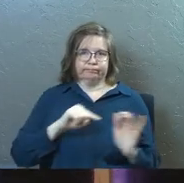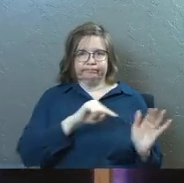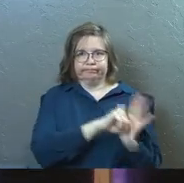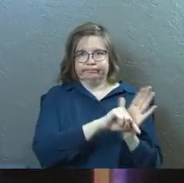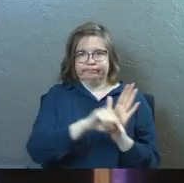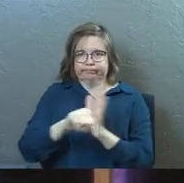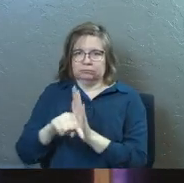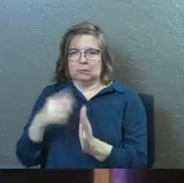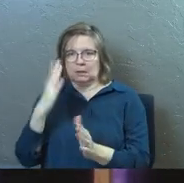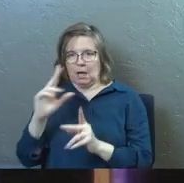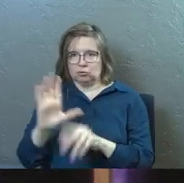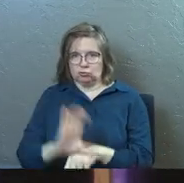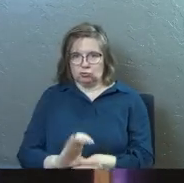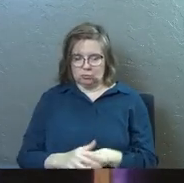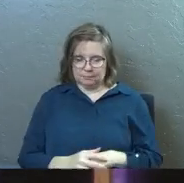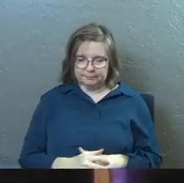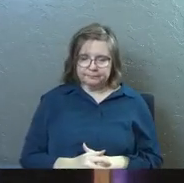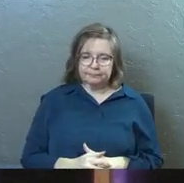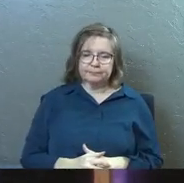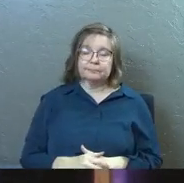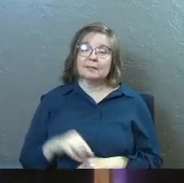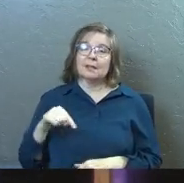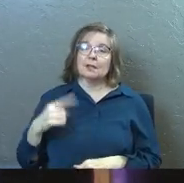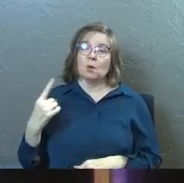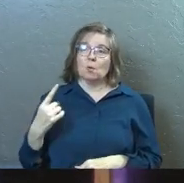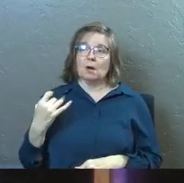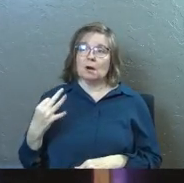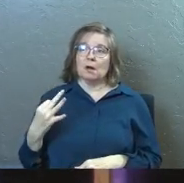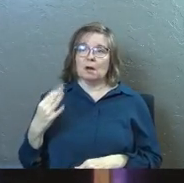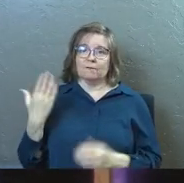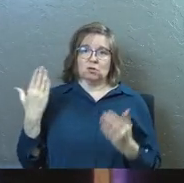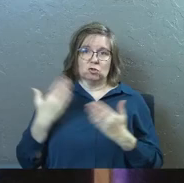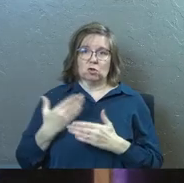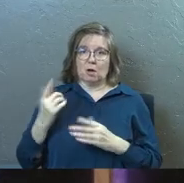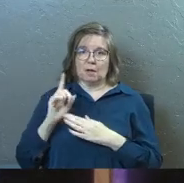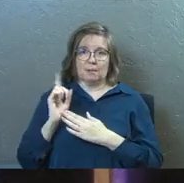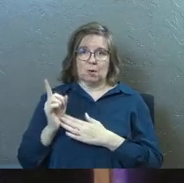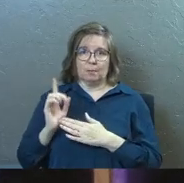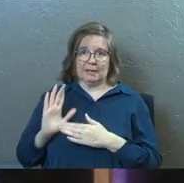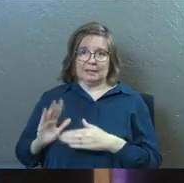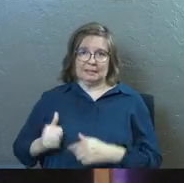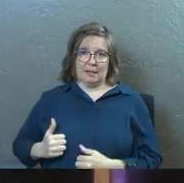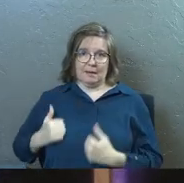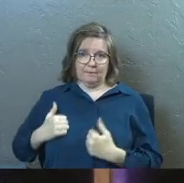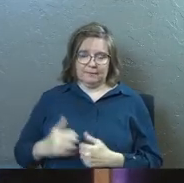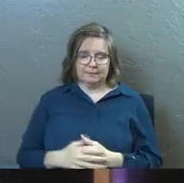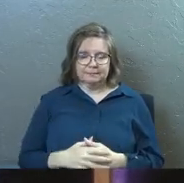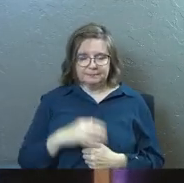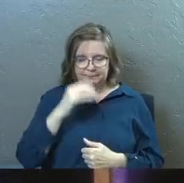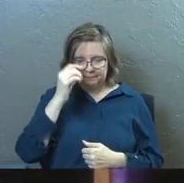comes against God's church. And this is one of the darkest moments in his life.